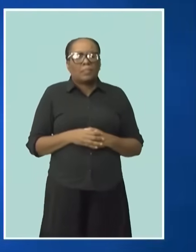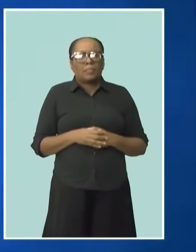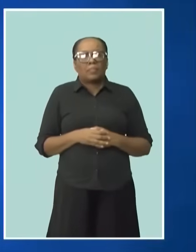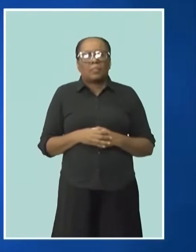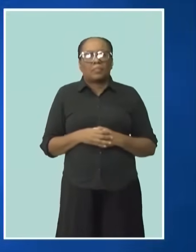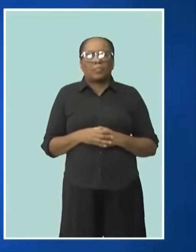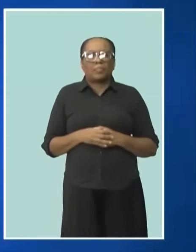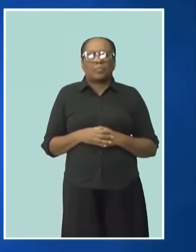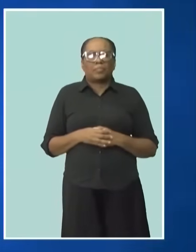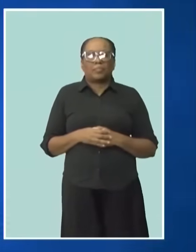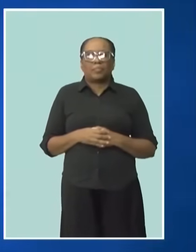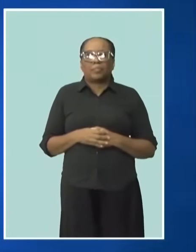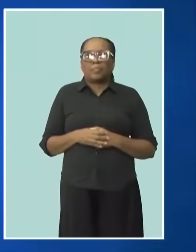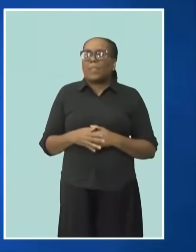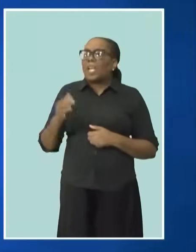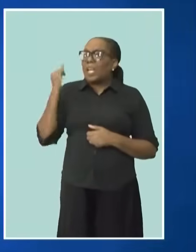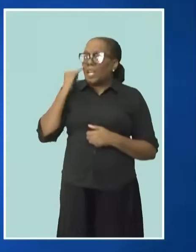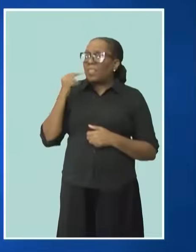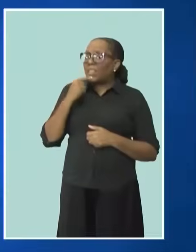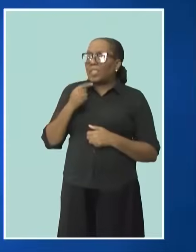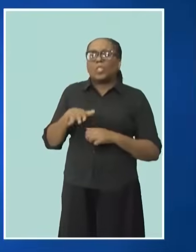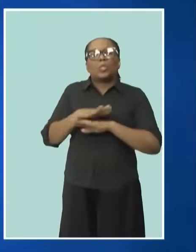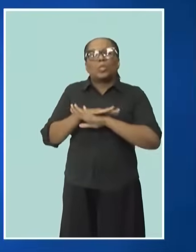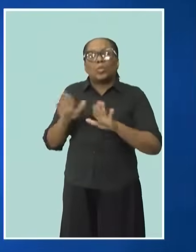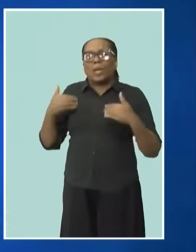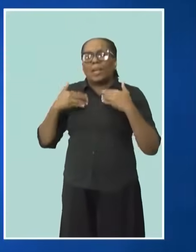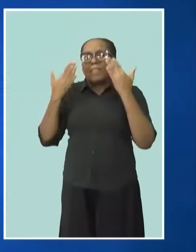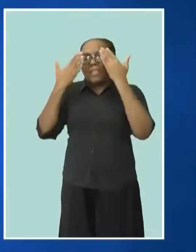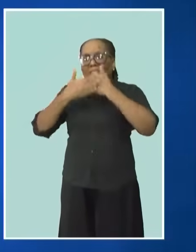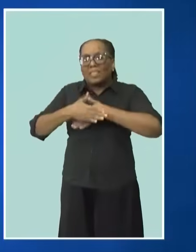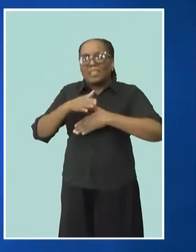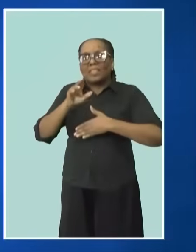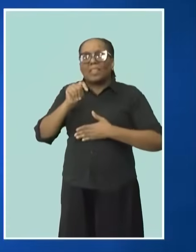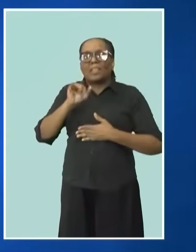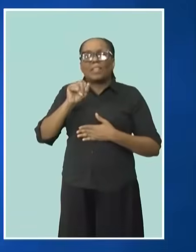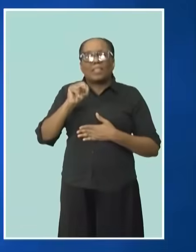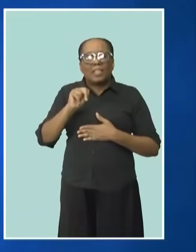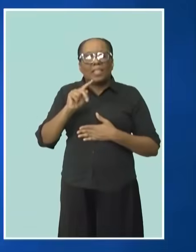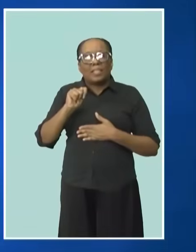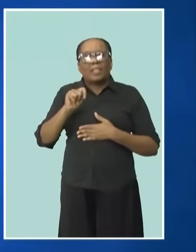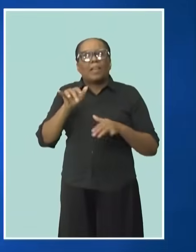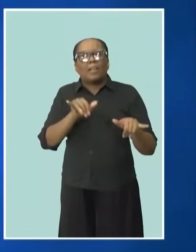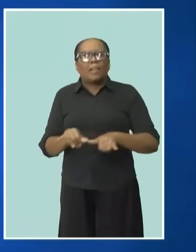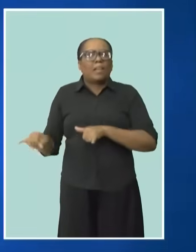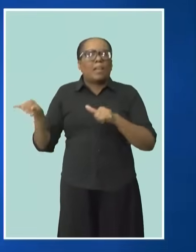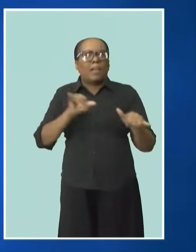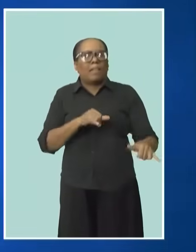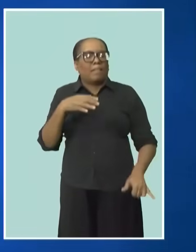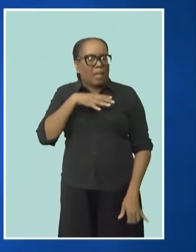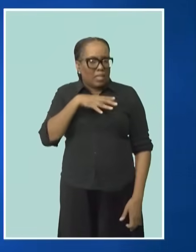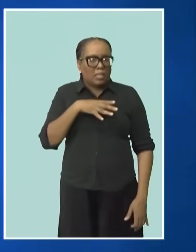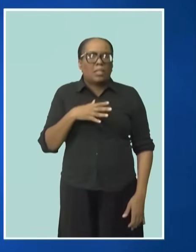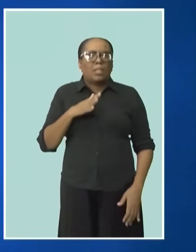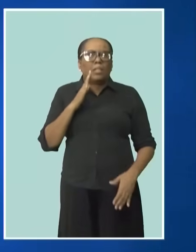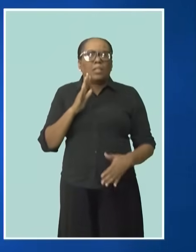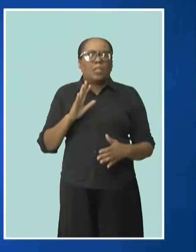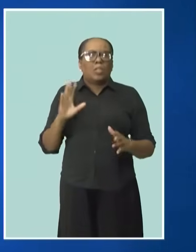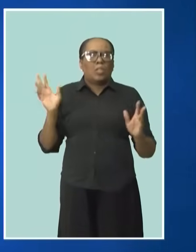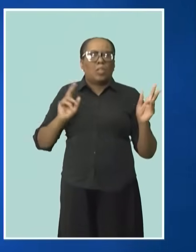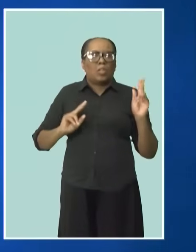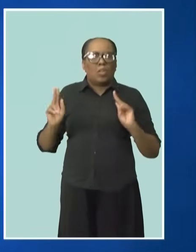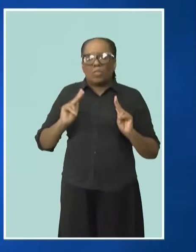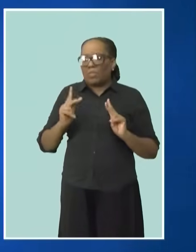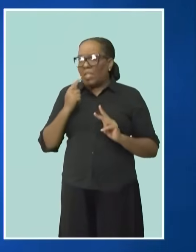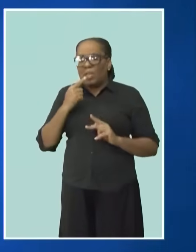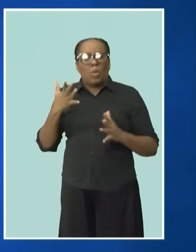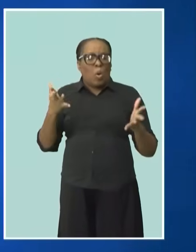If you want to don't point thing or don't go too dark, it got to be across the board. Because there's a fair country and everybody said that Barbados is